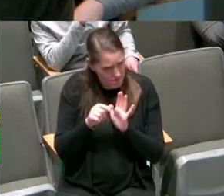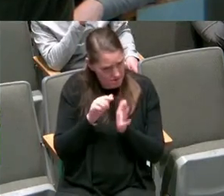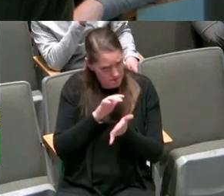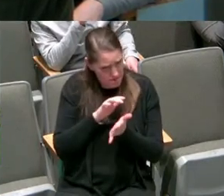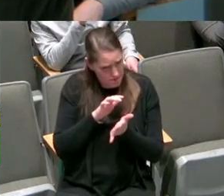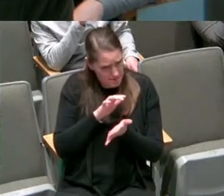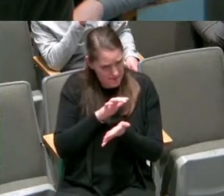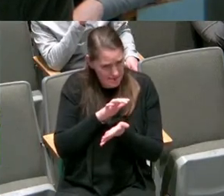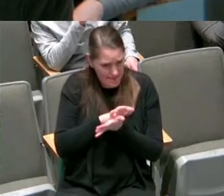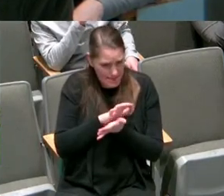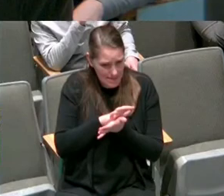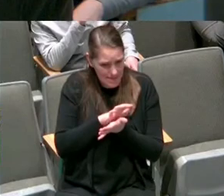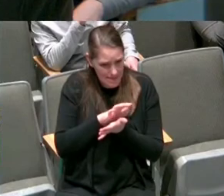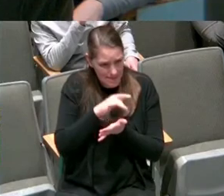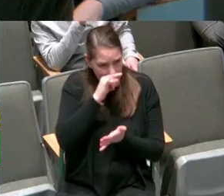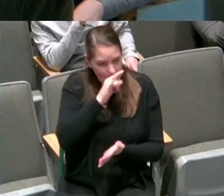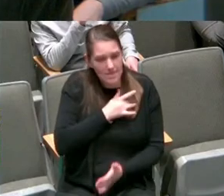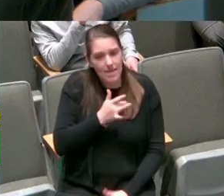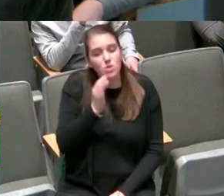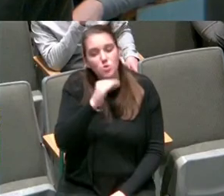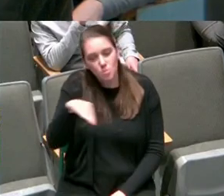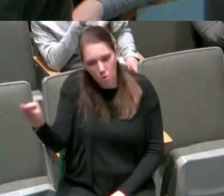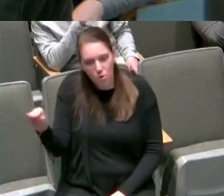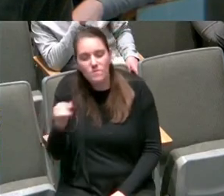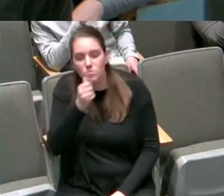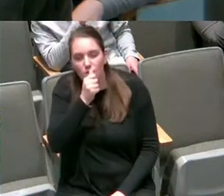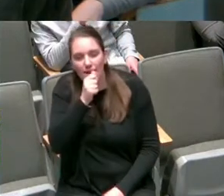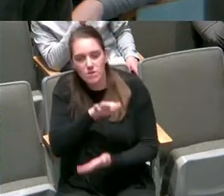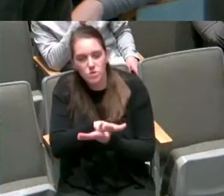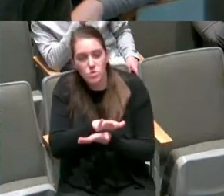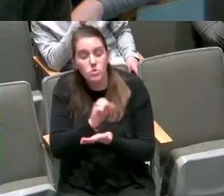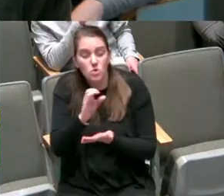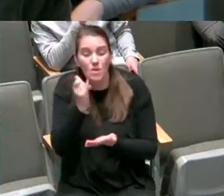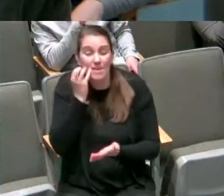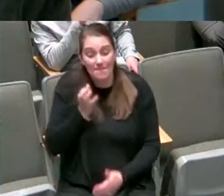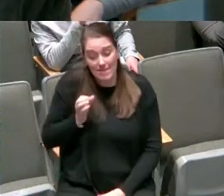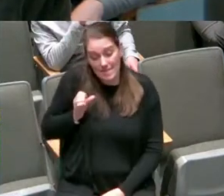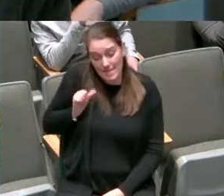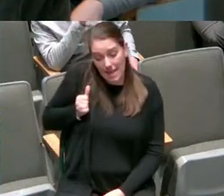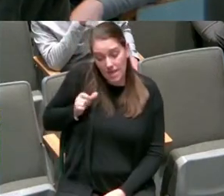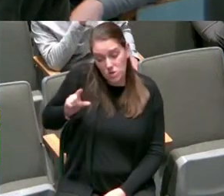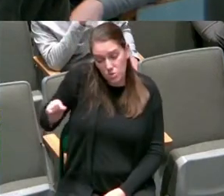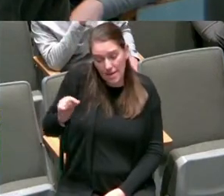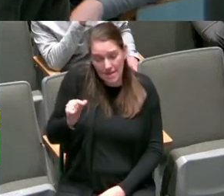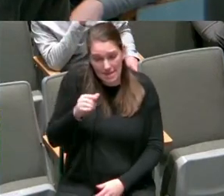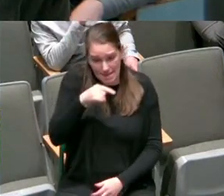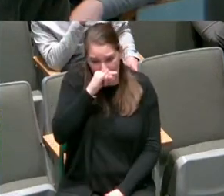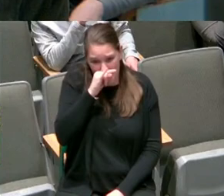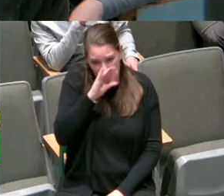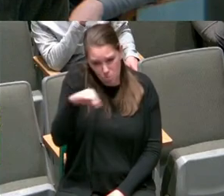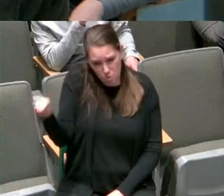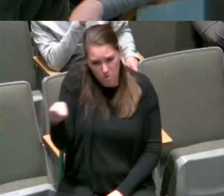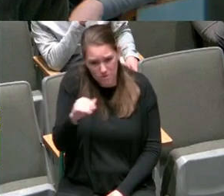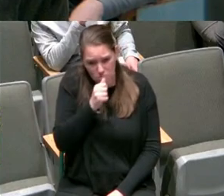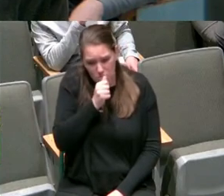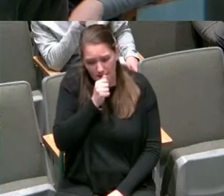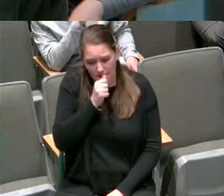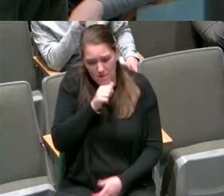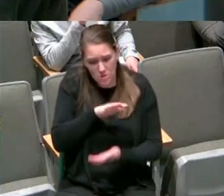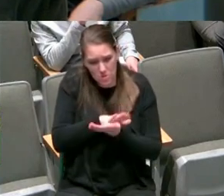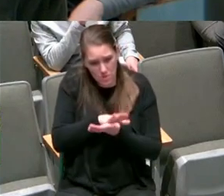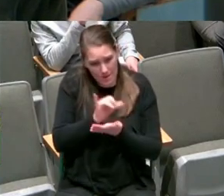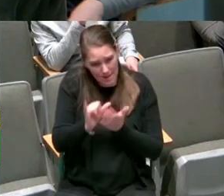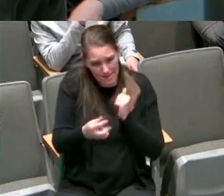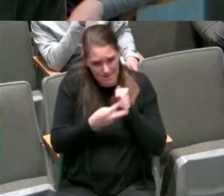private school um so say 20 kids or 10 kids move to private school that's a cost